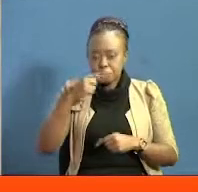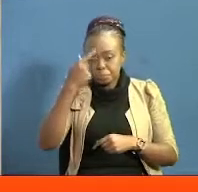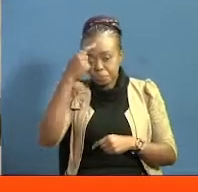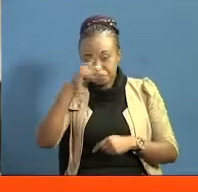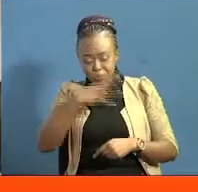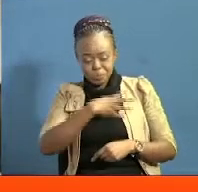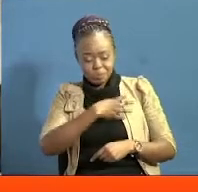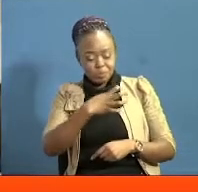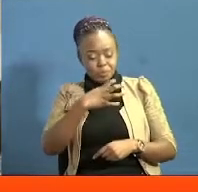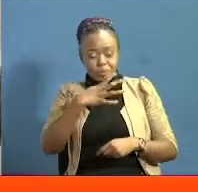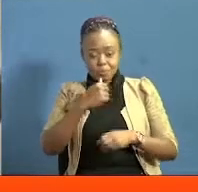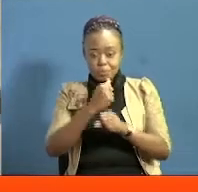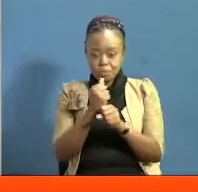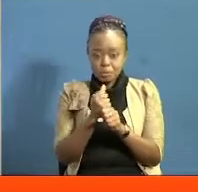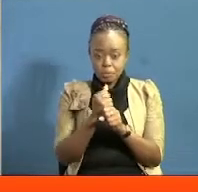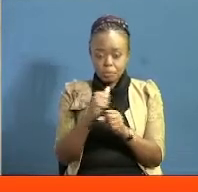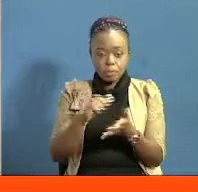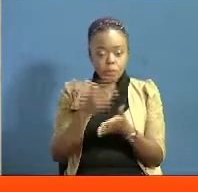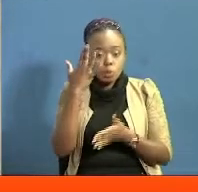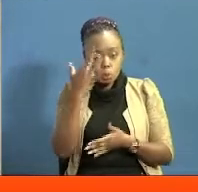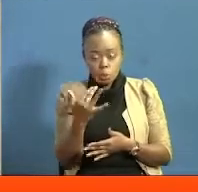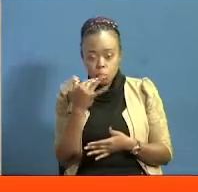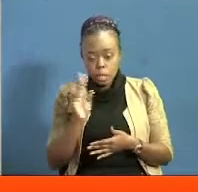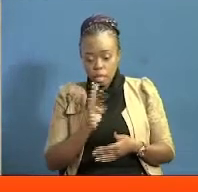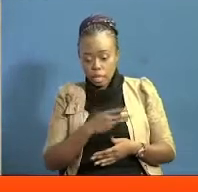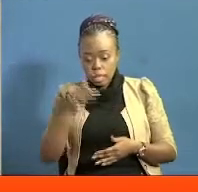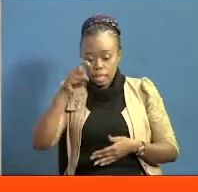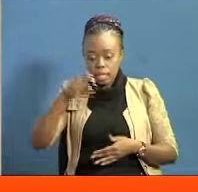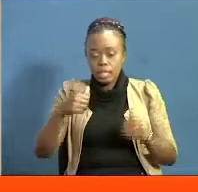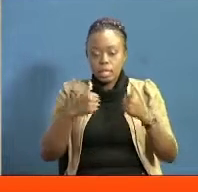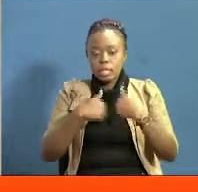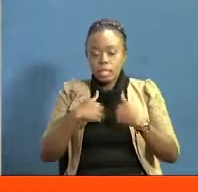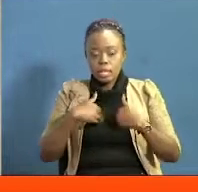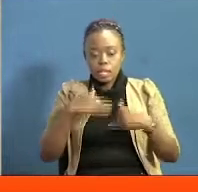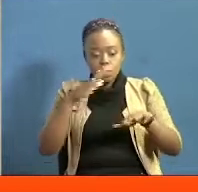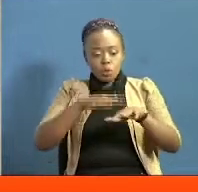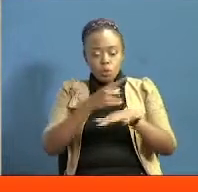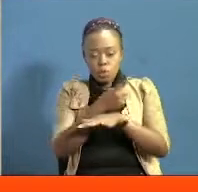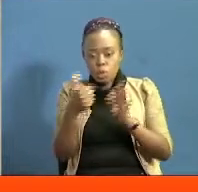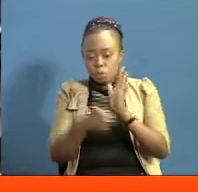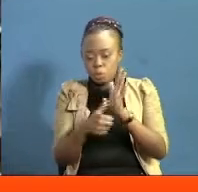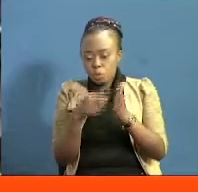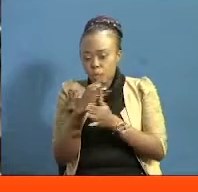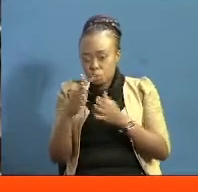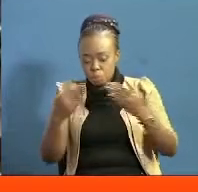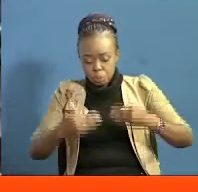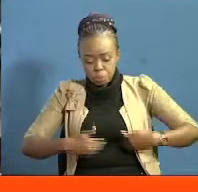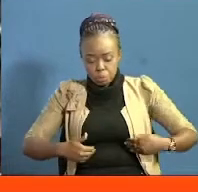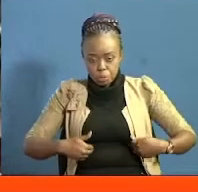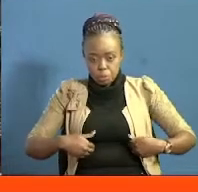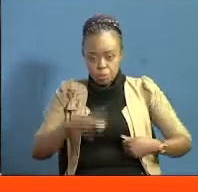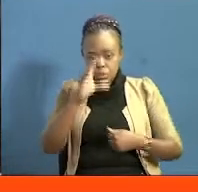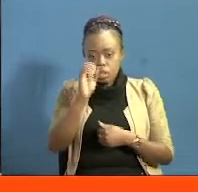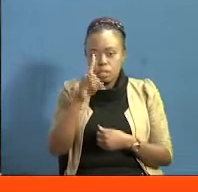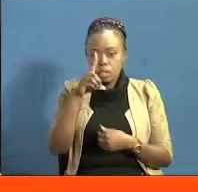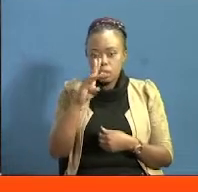wealth creation. And that's why we need to attend properly to this issue of youth.